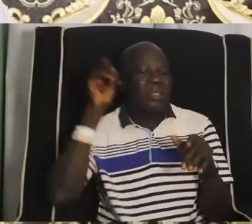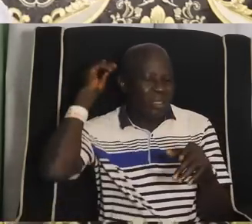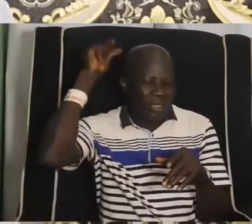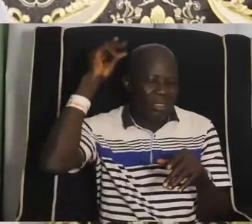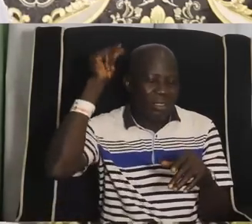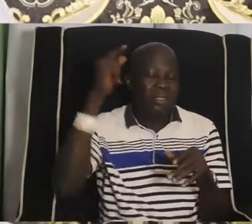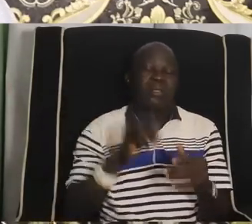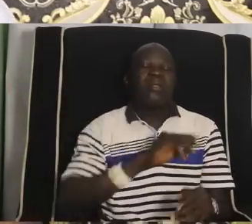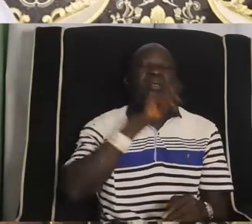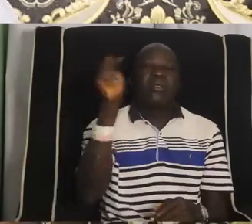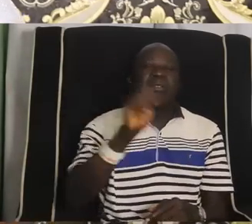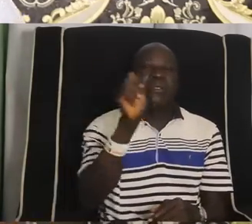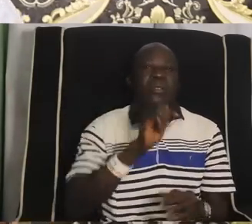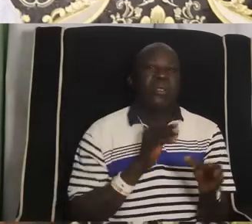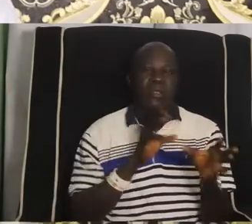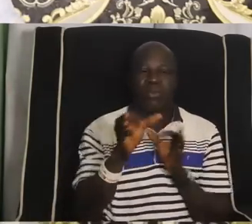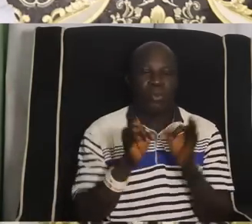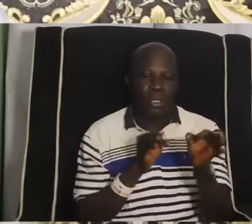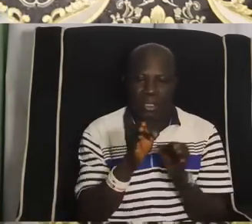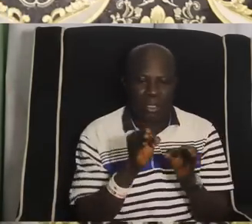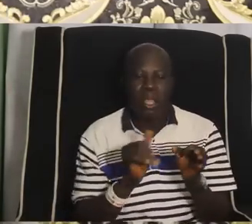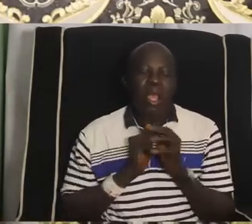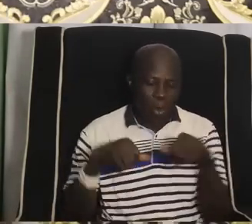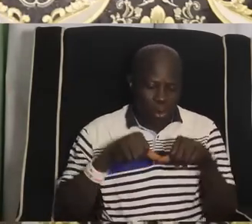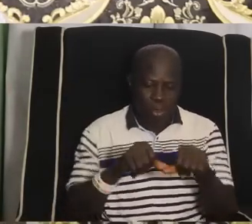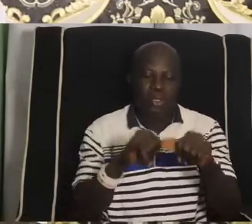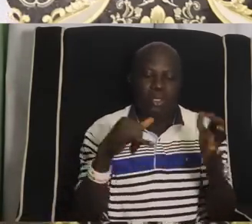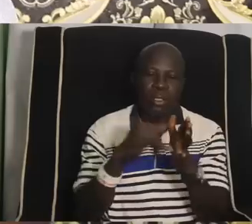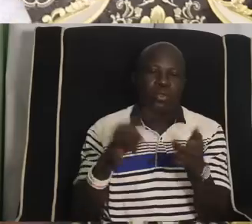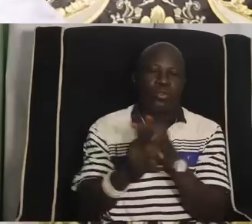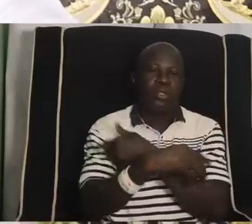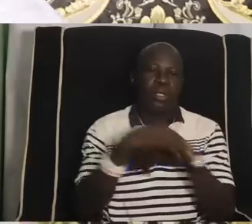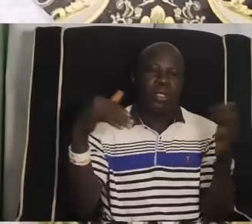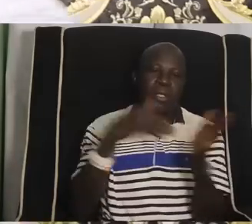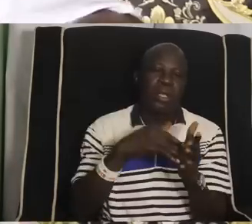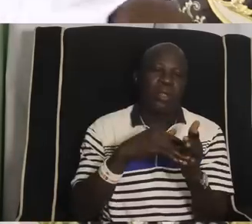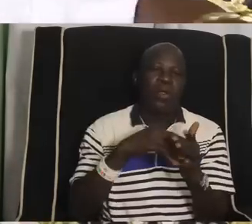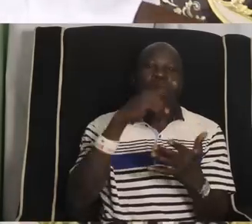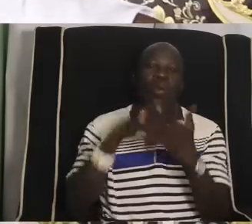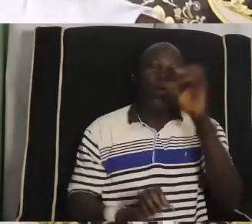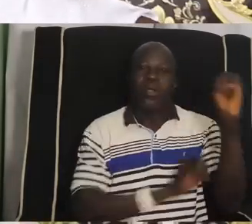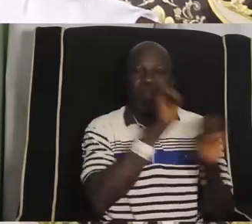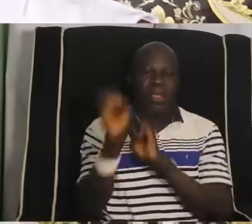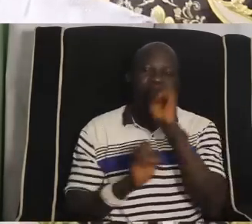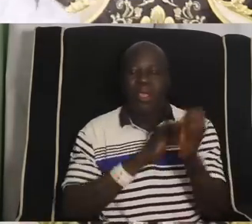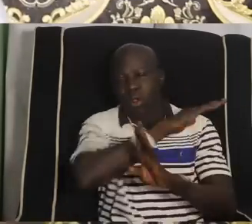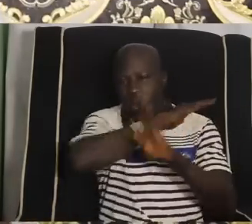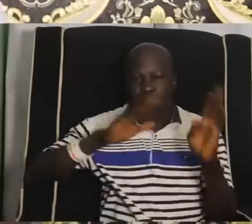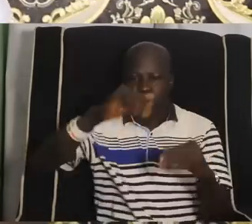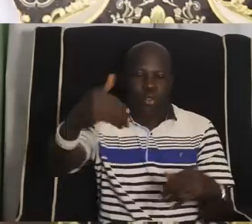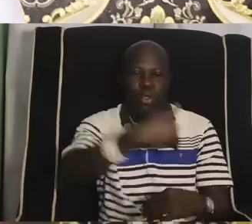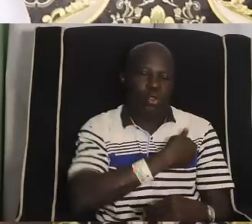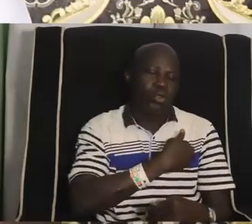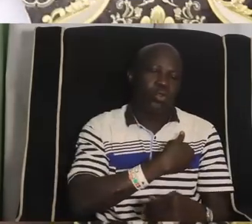Tuesday mo ti ń ṣàlàyé. Since Tuesday I'll be explaining it. Màá dẹ̀ tún kọ̀ntínú lórí. What can cut one